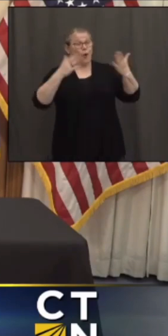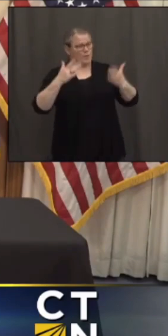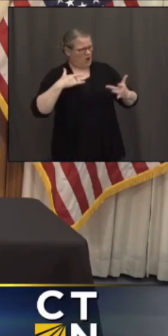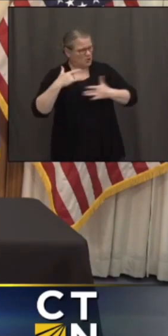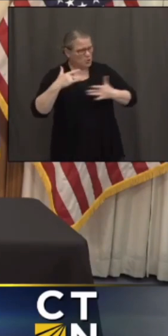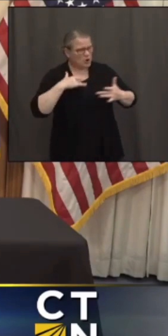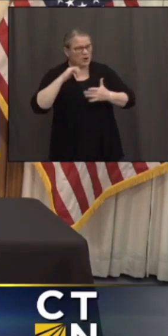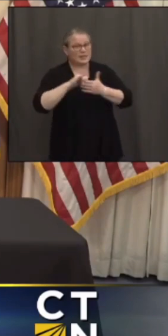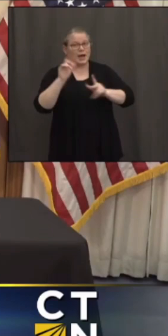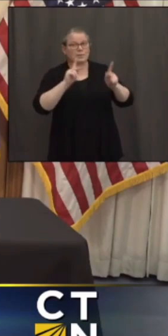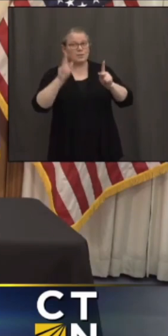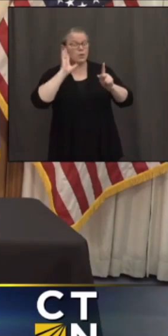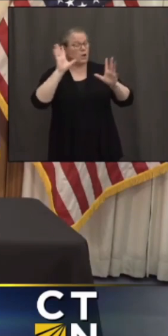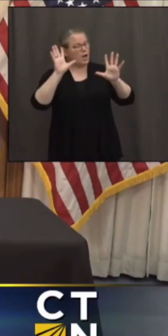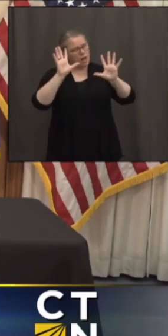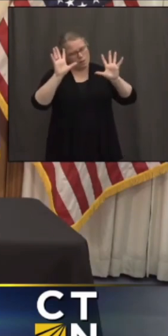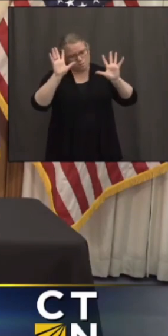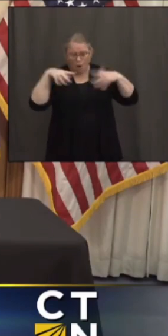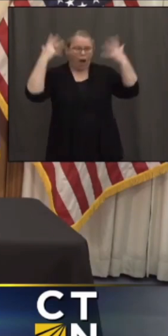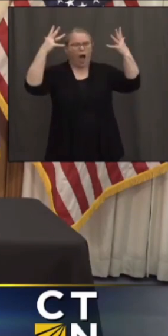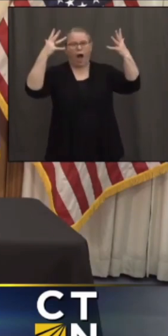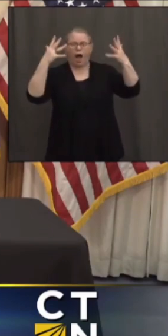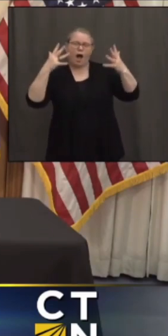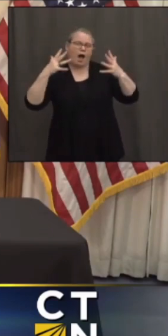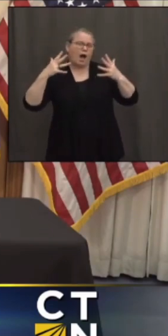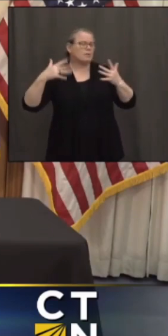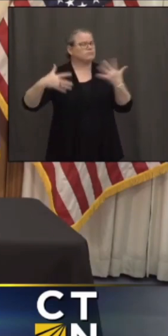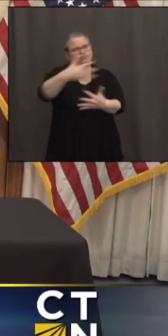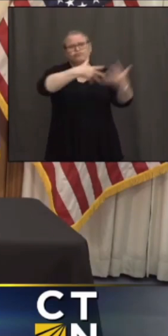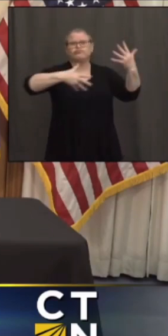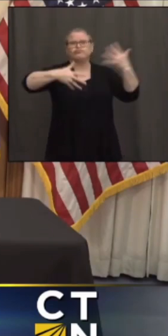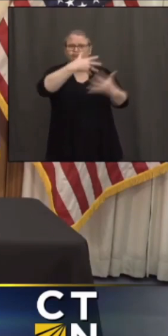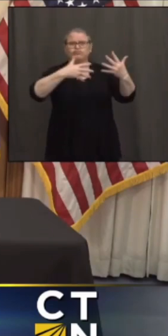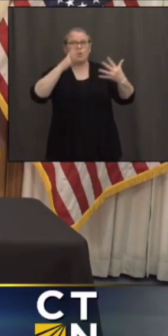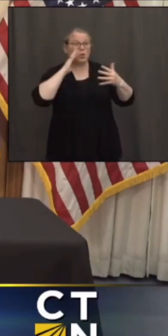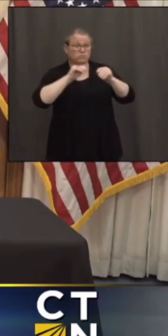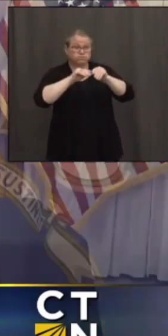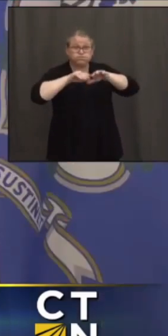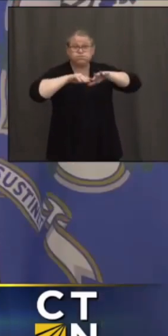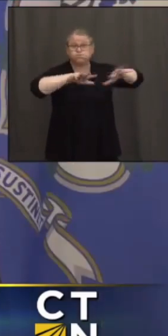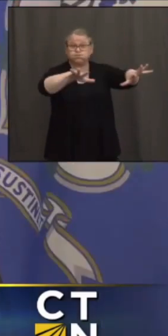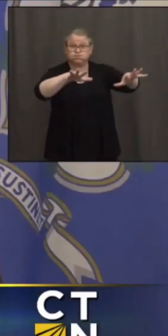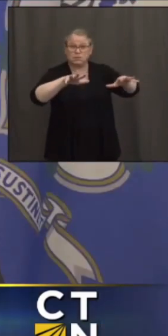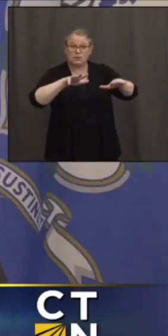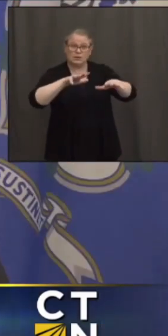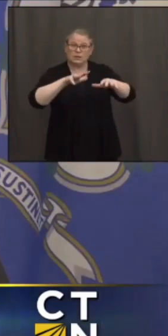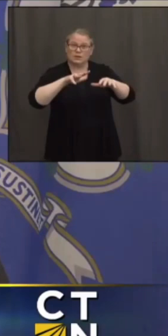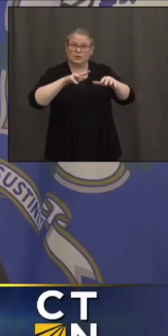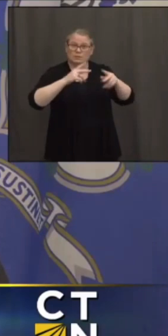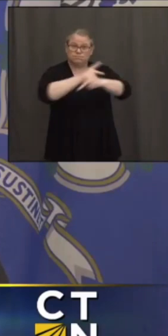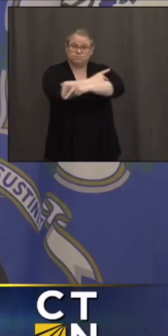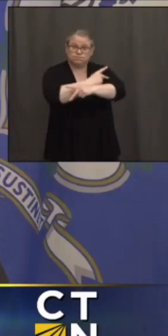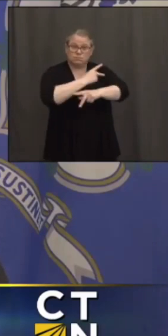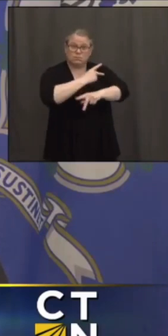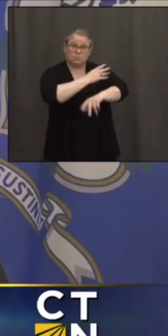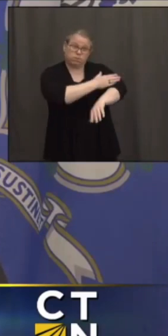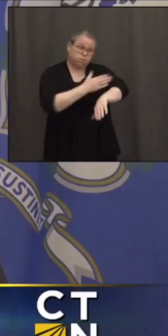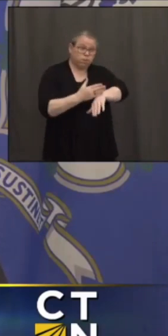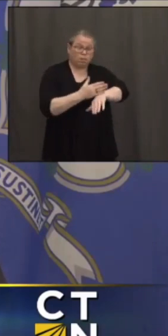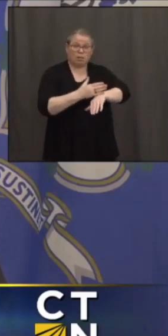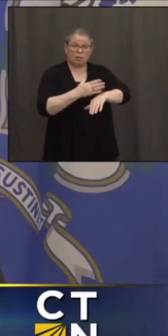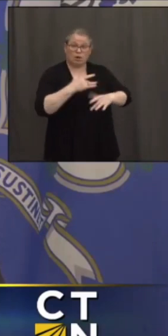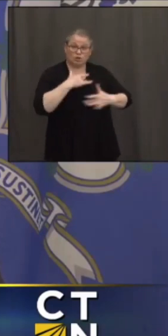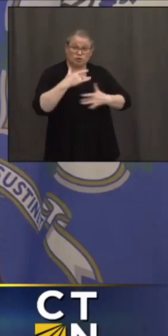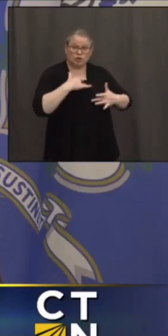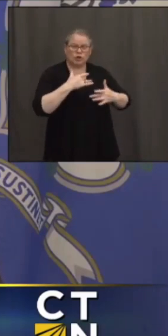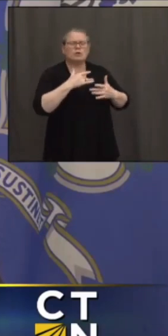effect, and do you have contingencies in place for that? I don't know. You pay me to worry, so I guess I worry about a lot of this, but I've